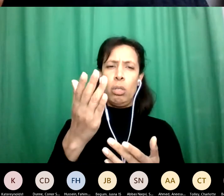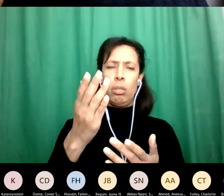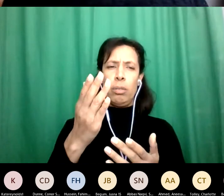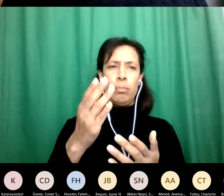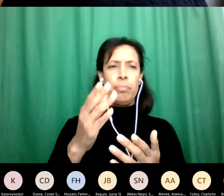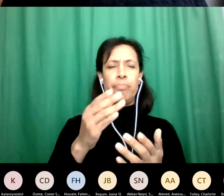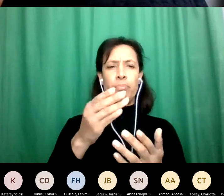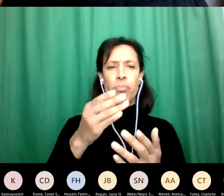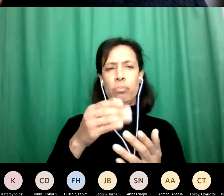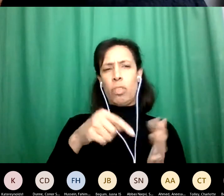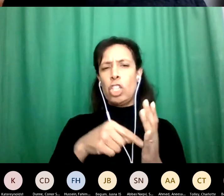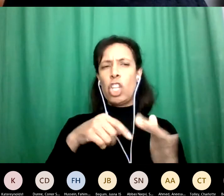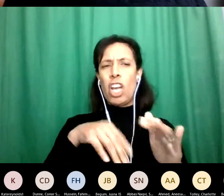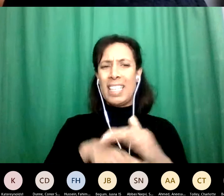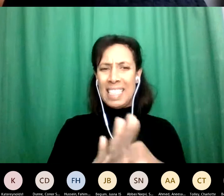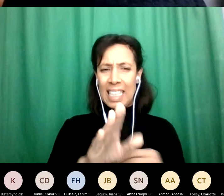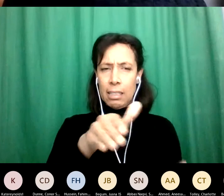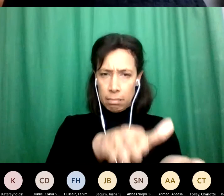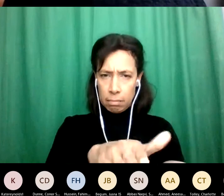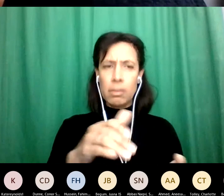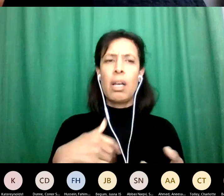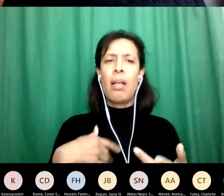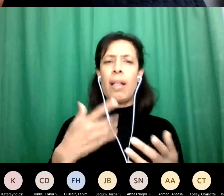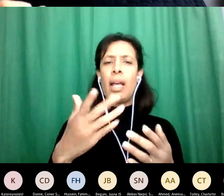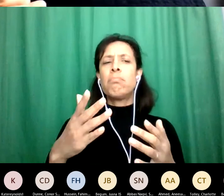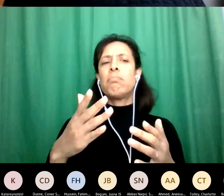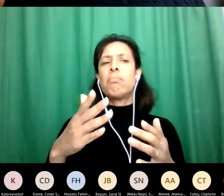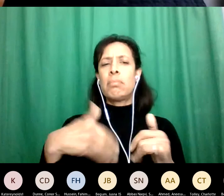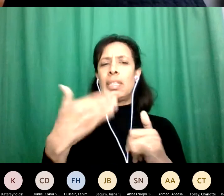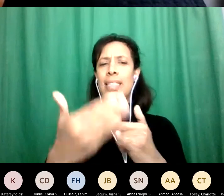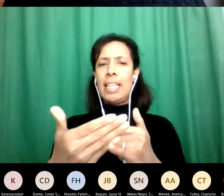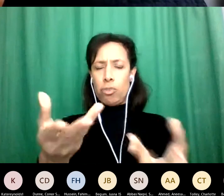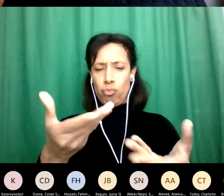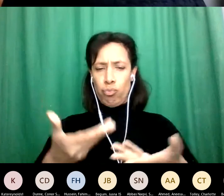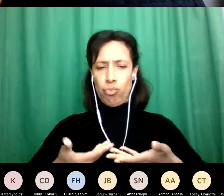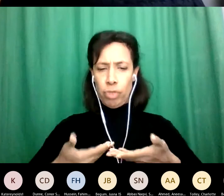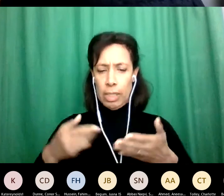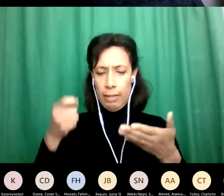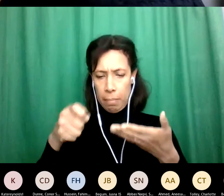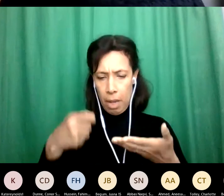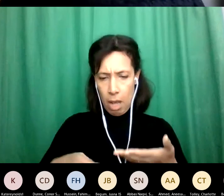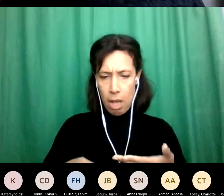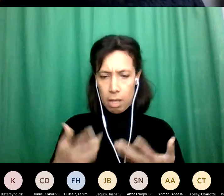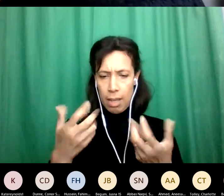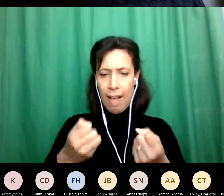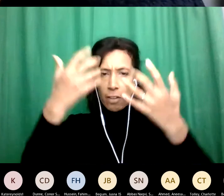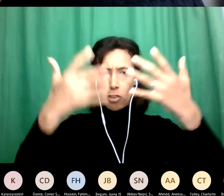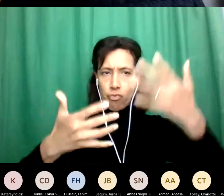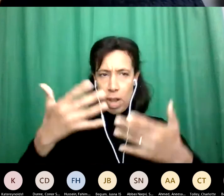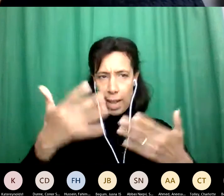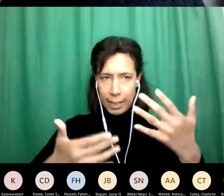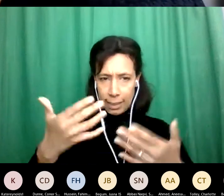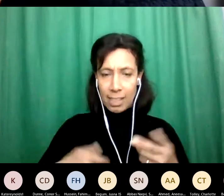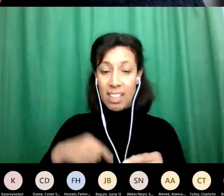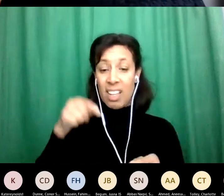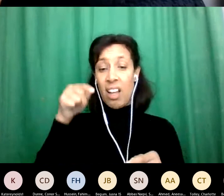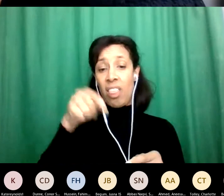your mark, and your mark will consist of a grade, and that grade is